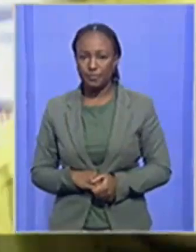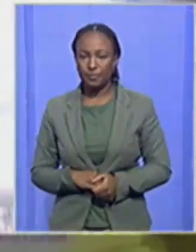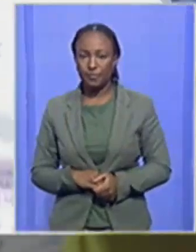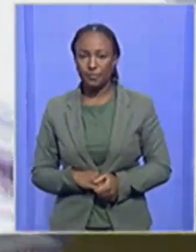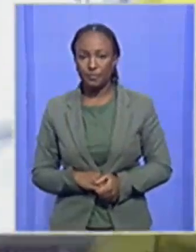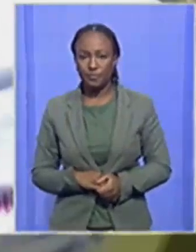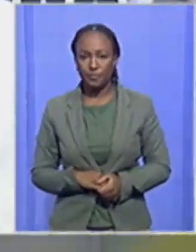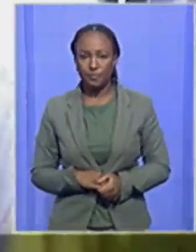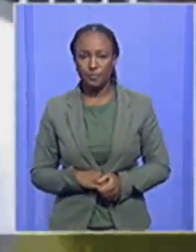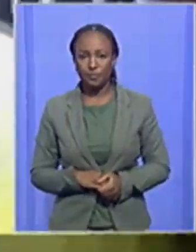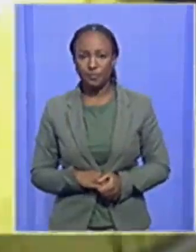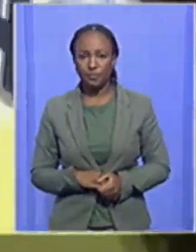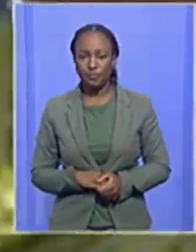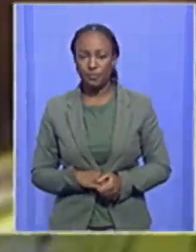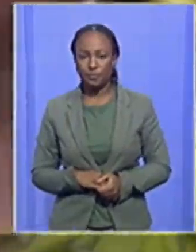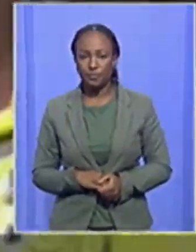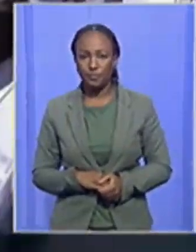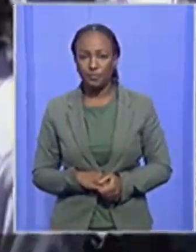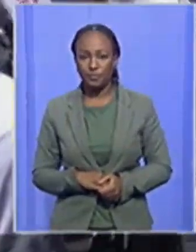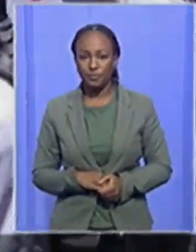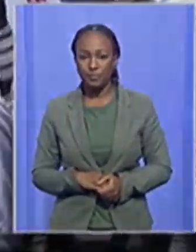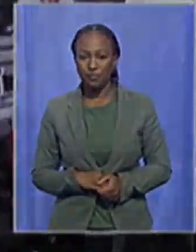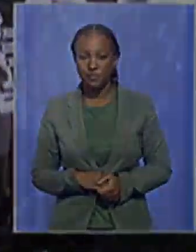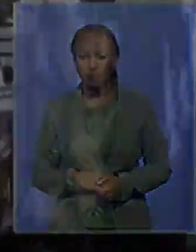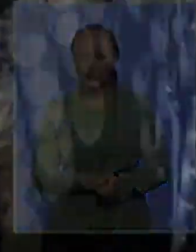SABC News, Mahikeng.